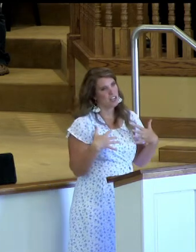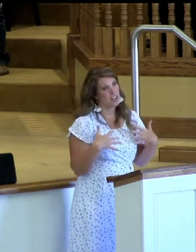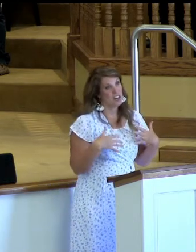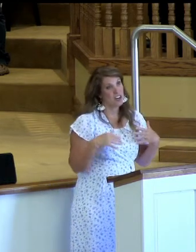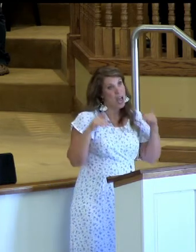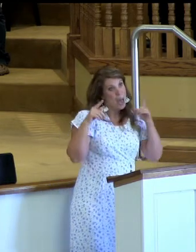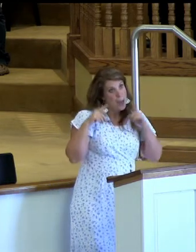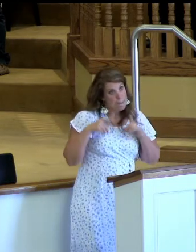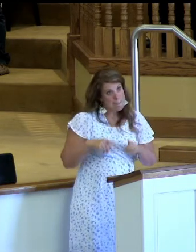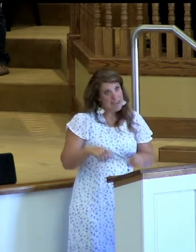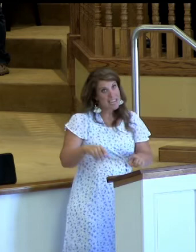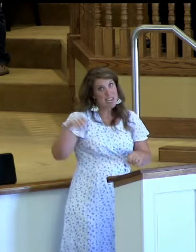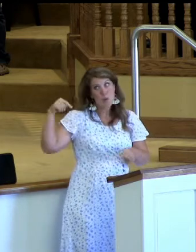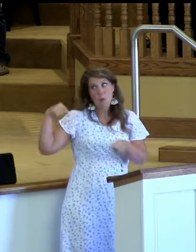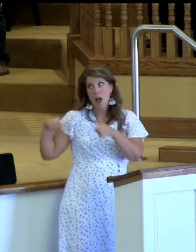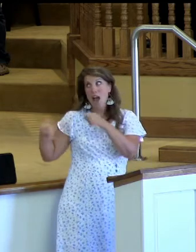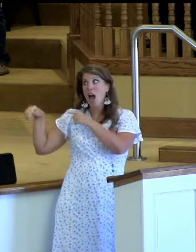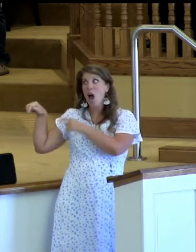fear.